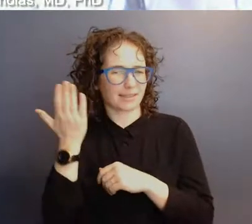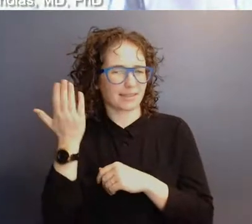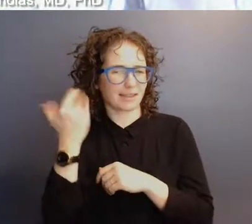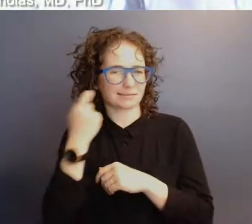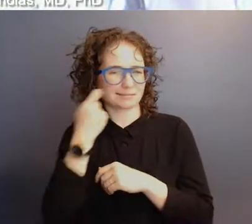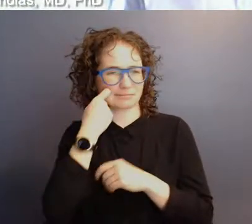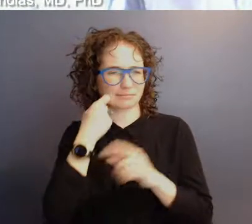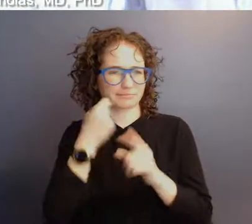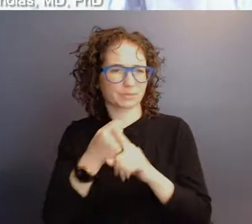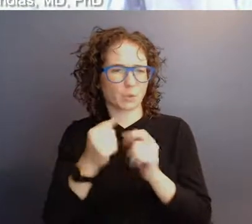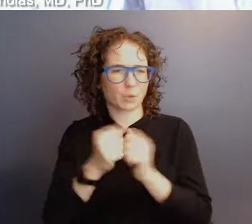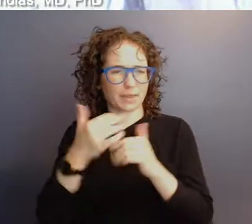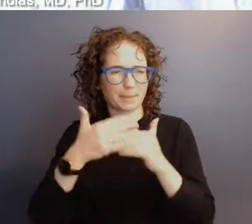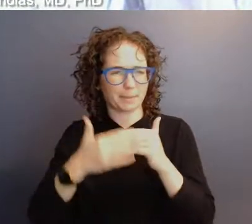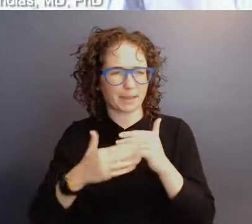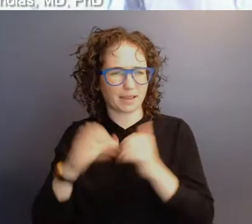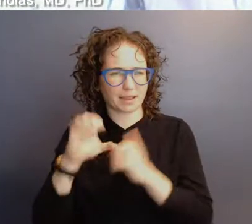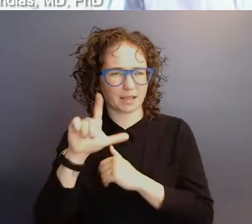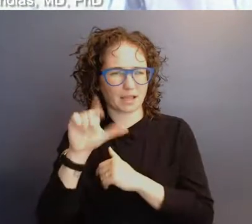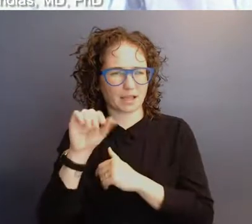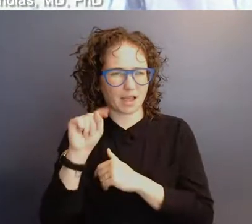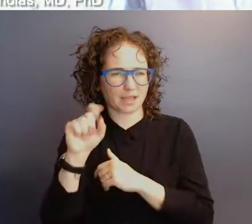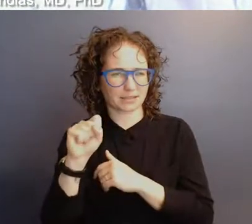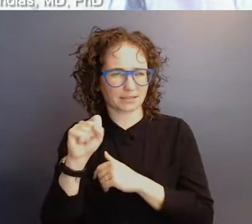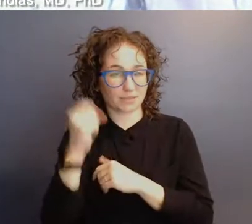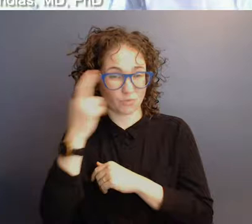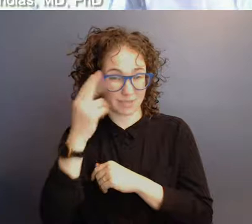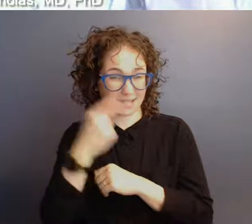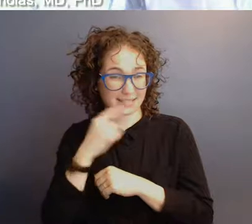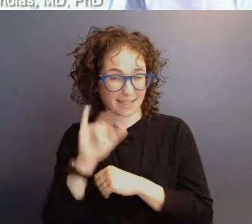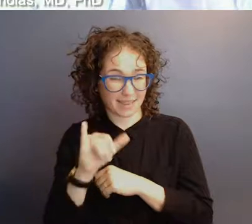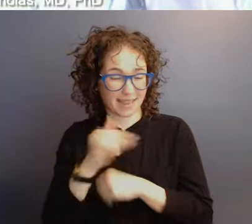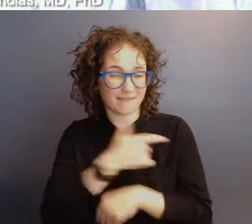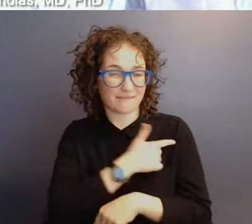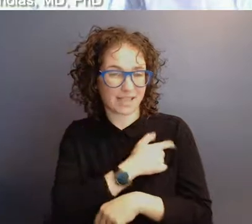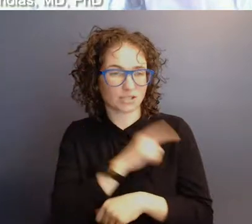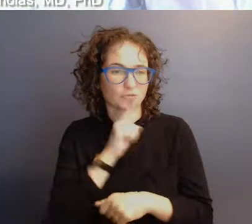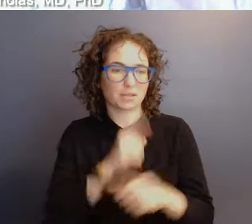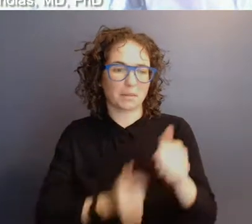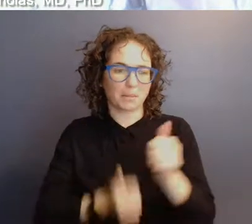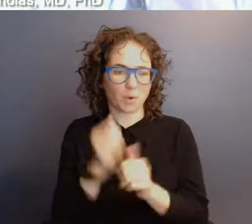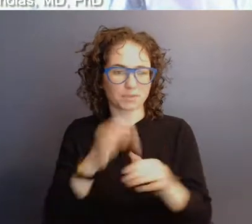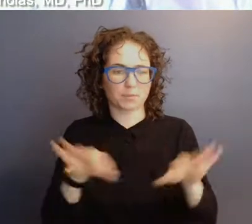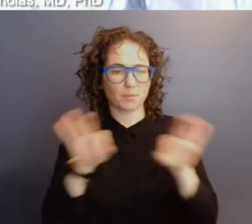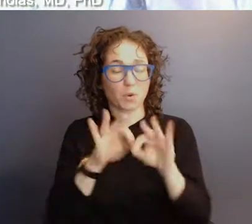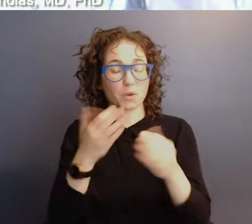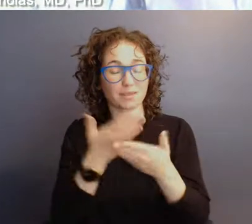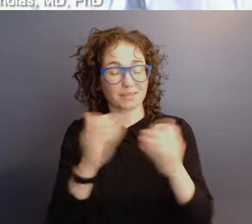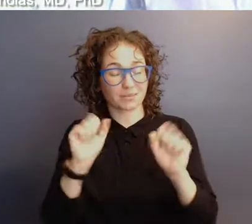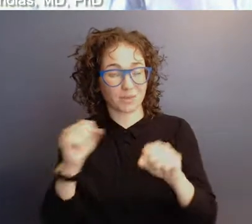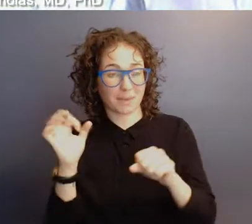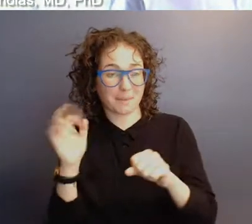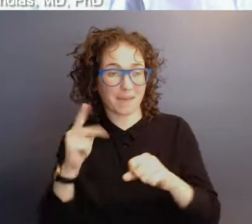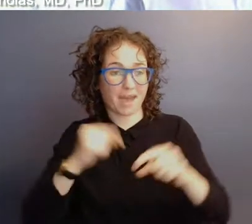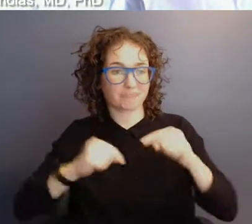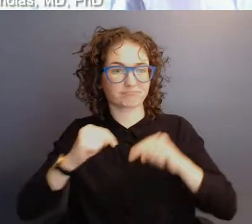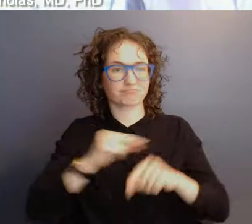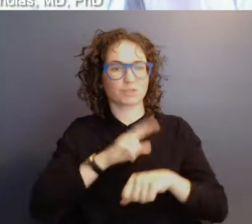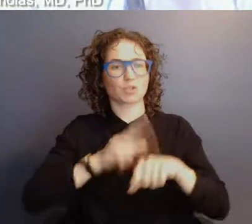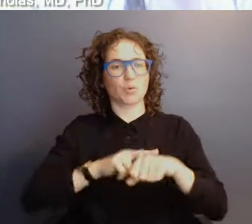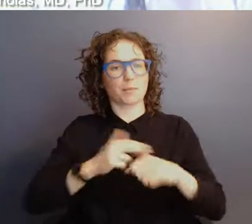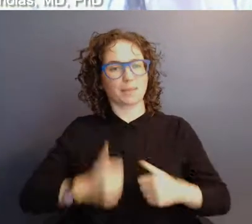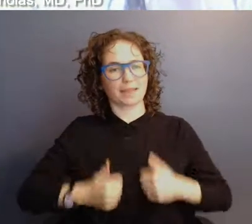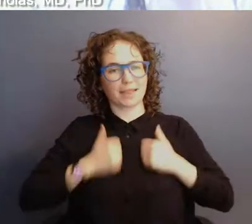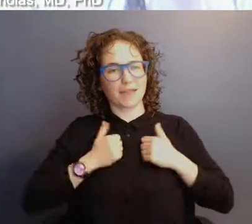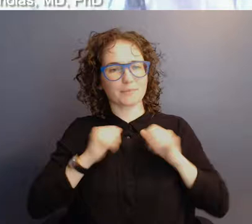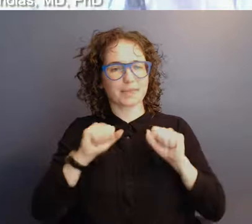And why do I say that? Vaccination is the key to us getting back to a typical life. That's the key to us being able to reopen schools fully.